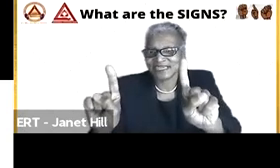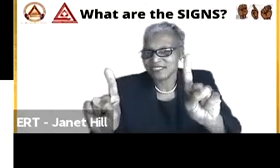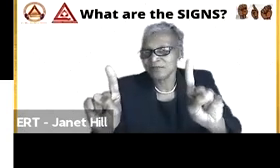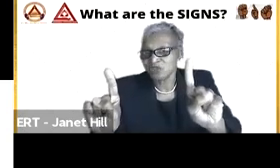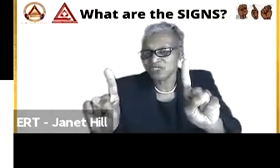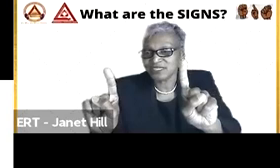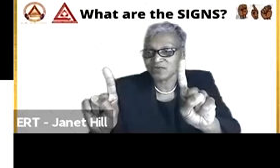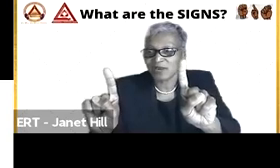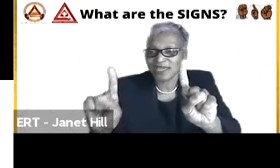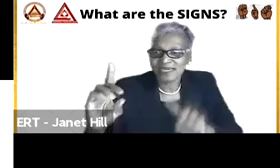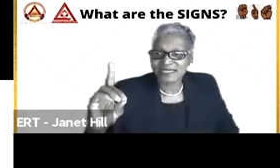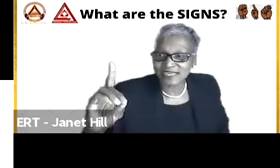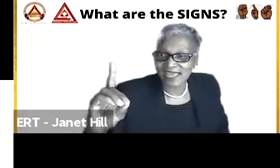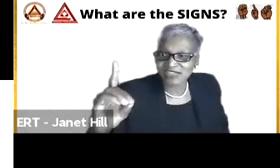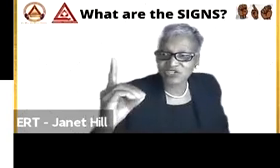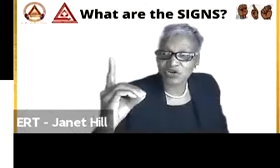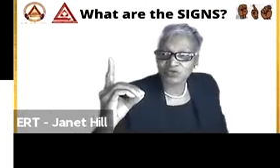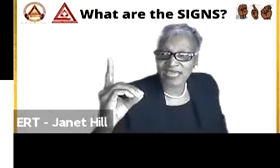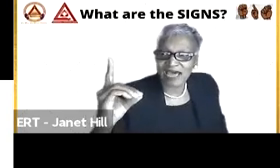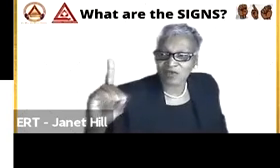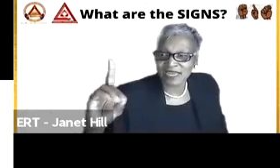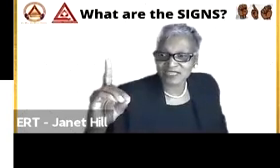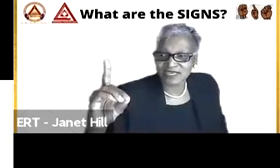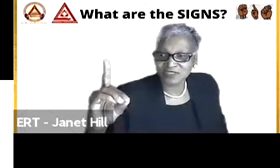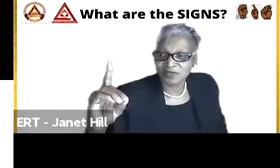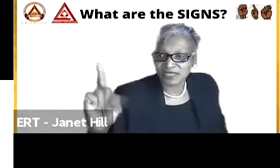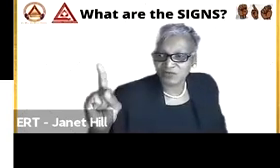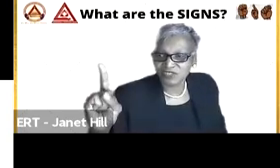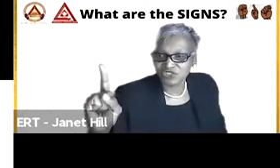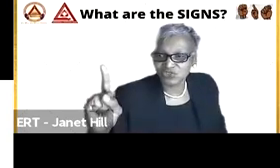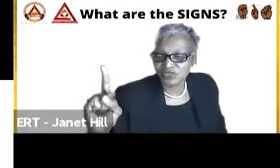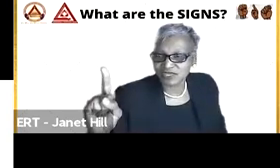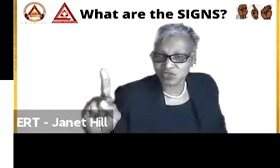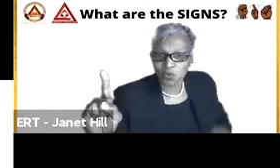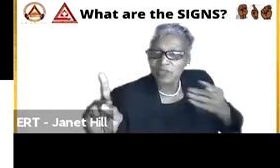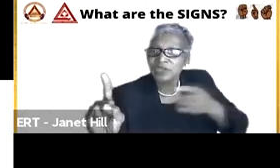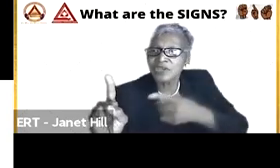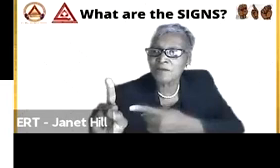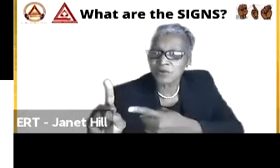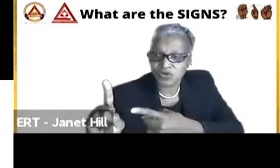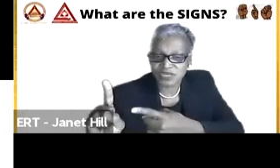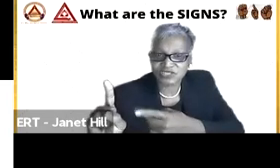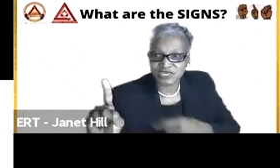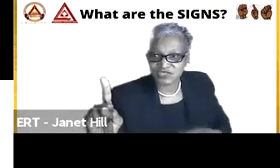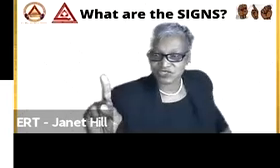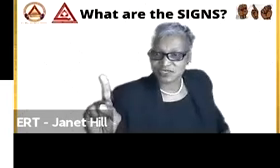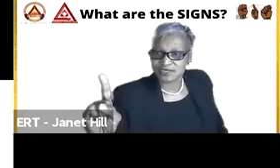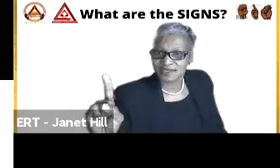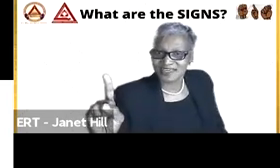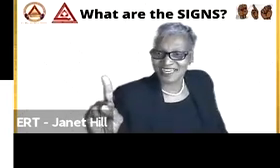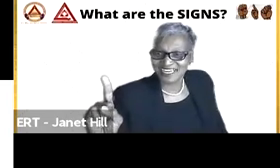D, similar to D, right? D actually goes out like this. But if we just do this, what number is